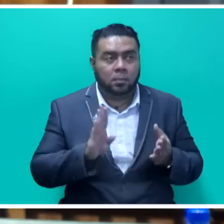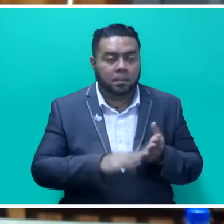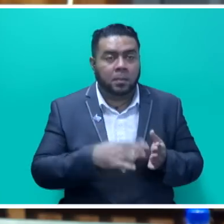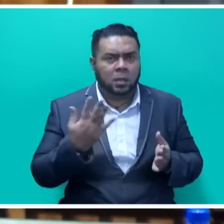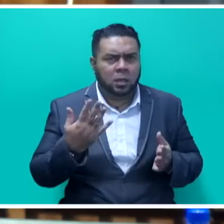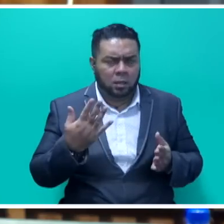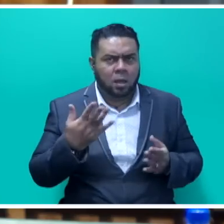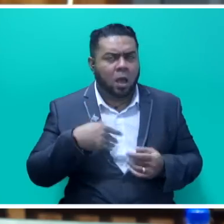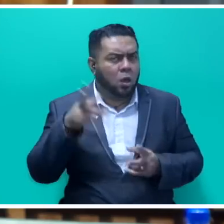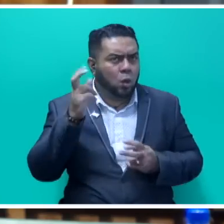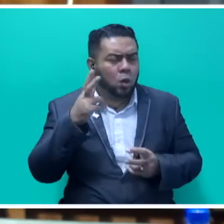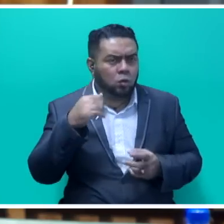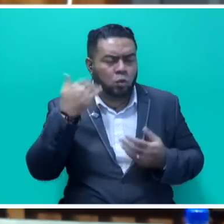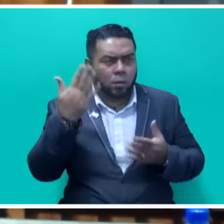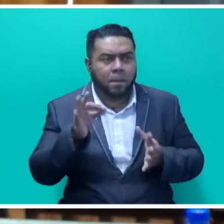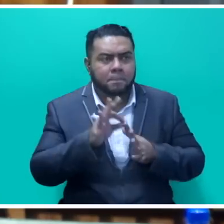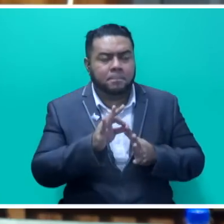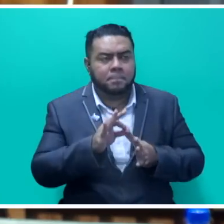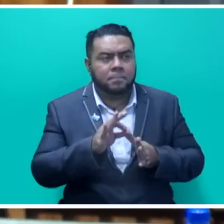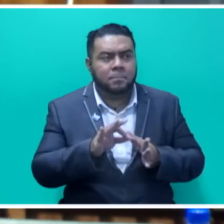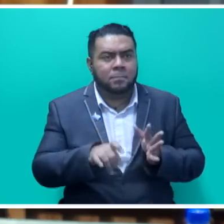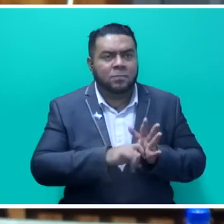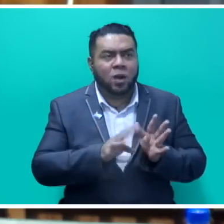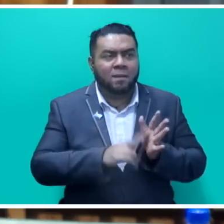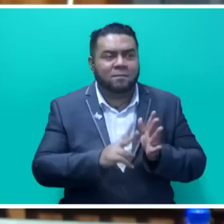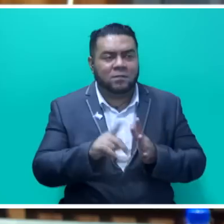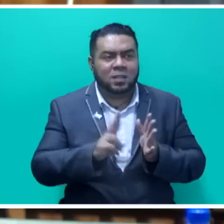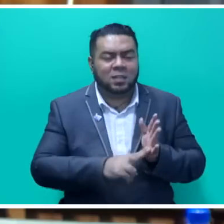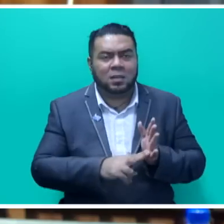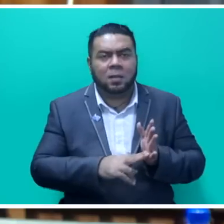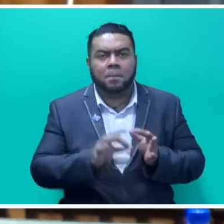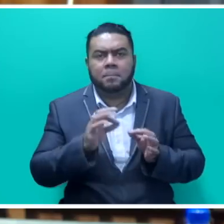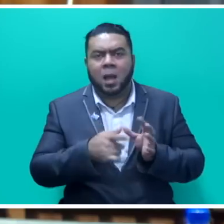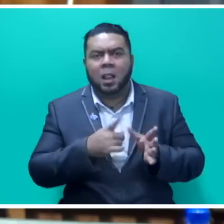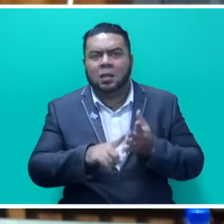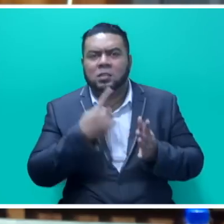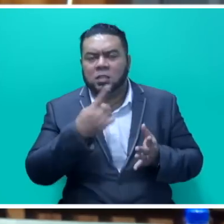had Honorable Praveen Bala said he would contest the municipal elections.